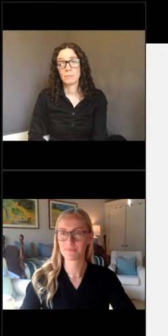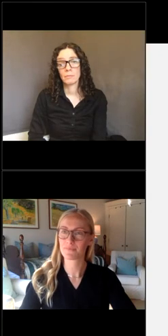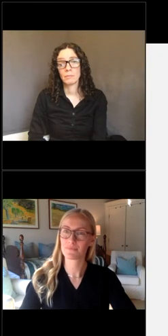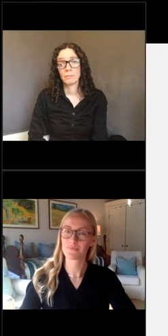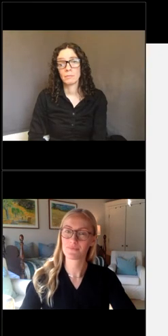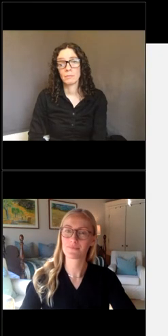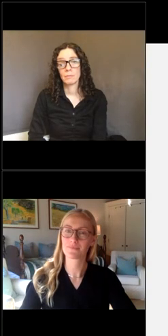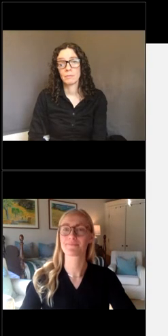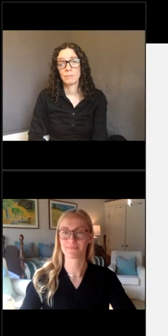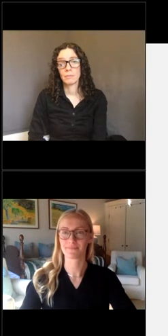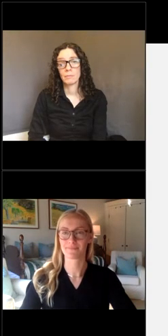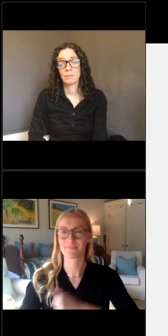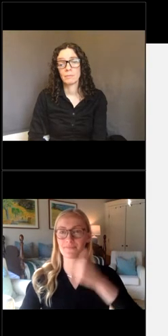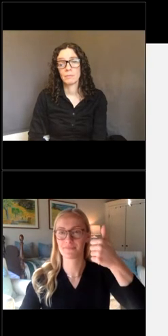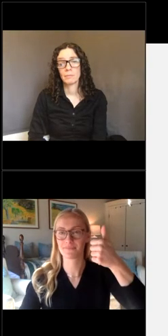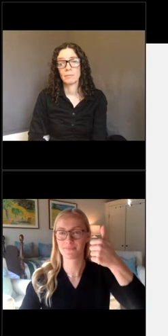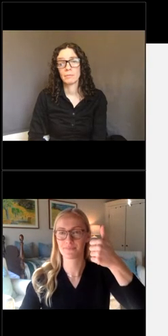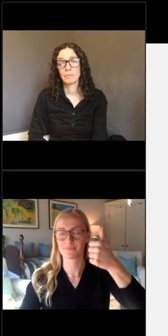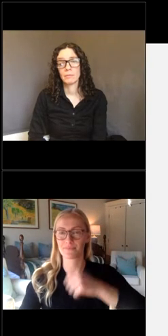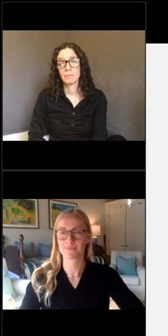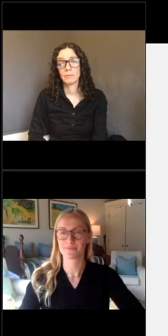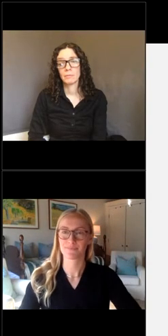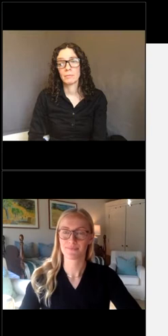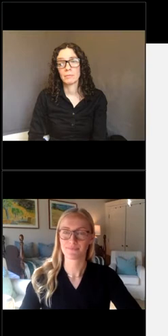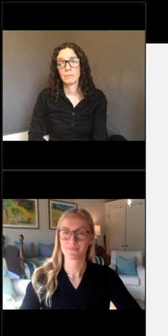Yes, did it not advance for you? Okay,